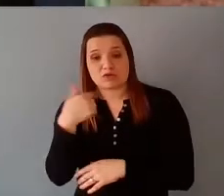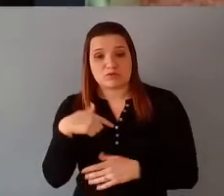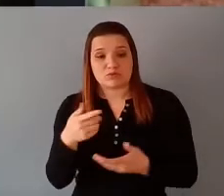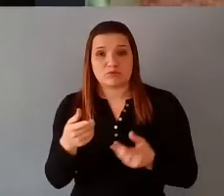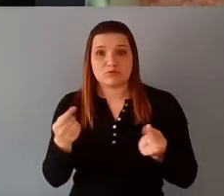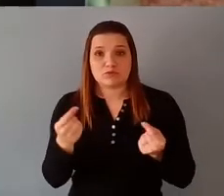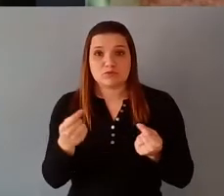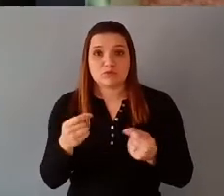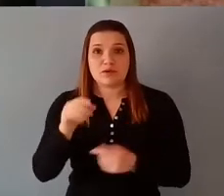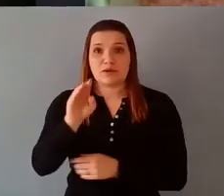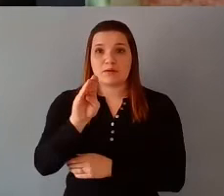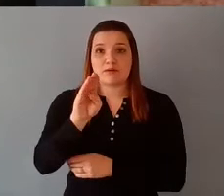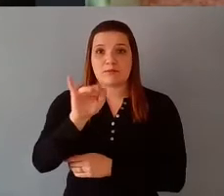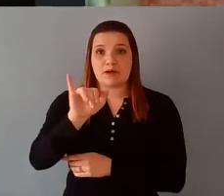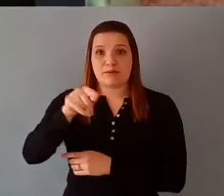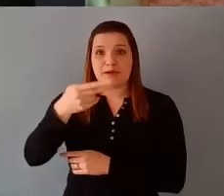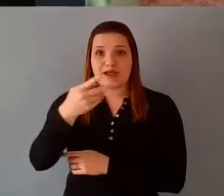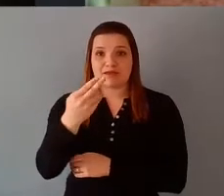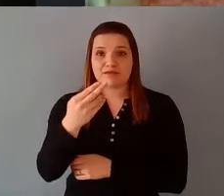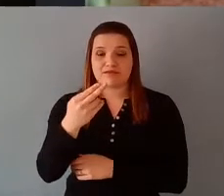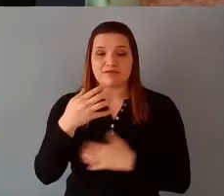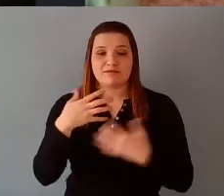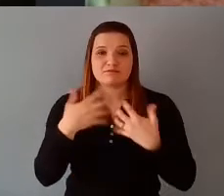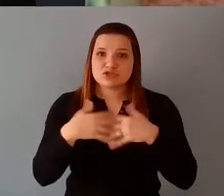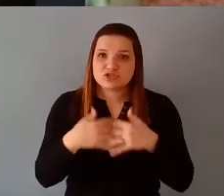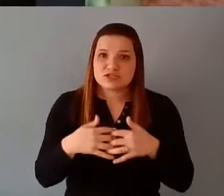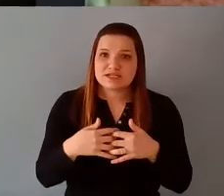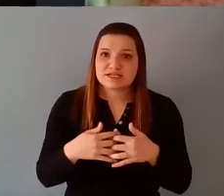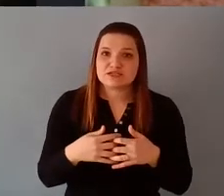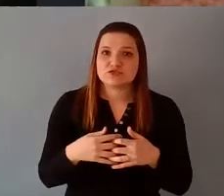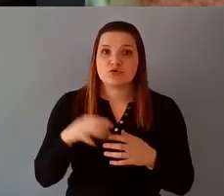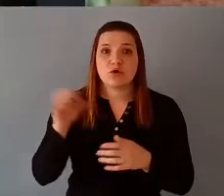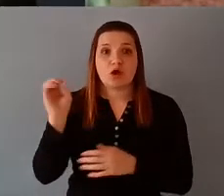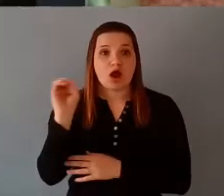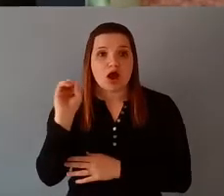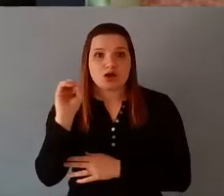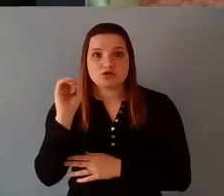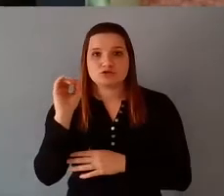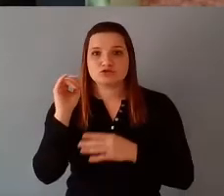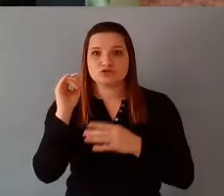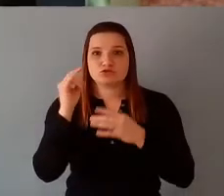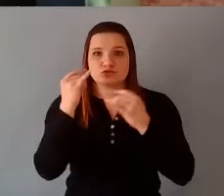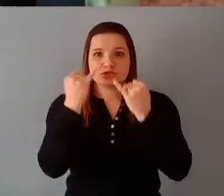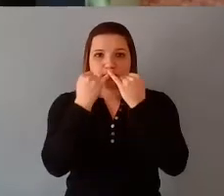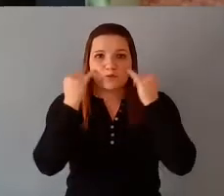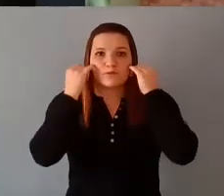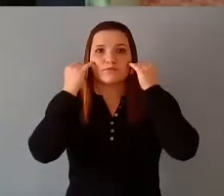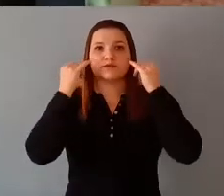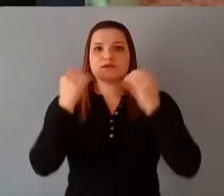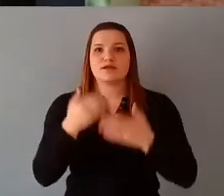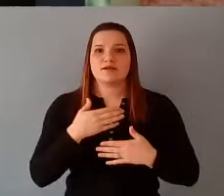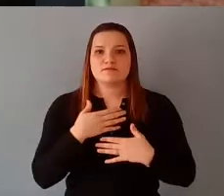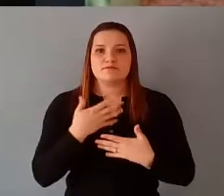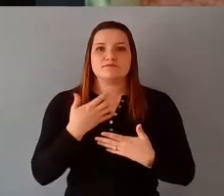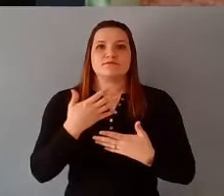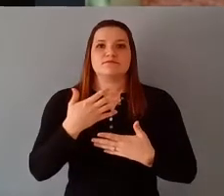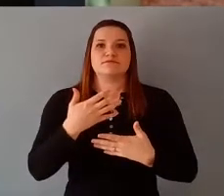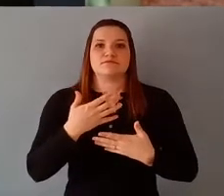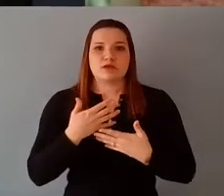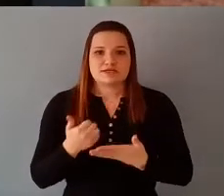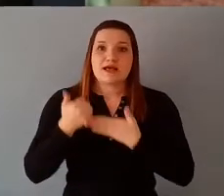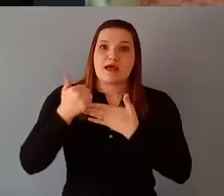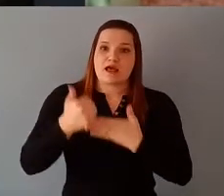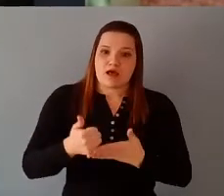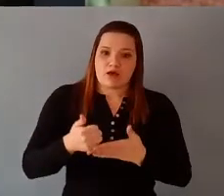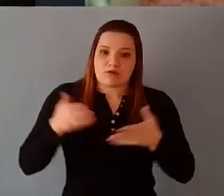BiPAP machines or high flow oxygen, which it seems to be effective in bringing up the oxygen